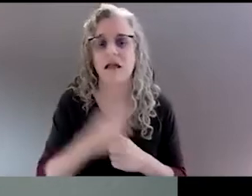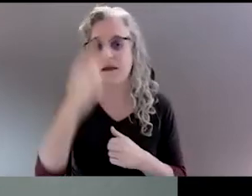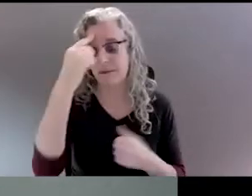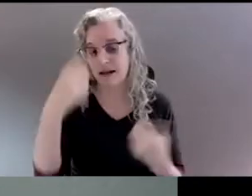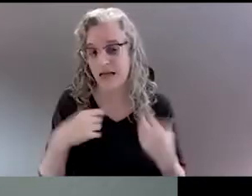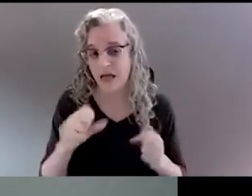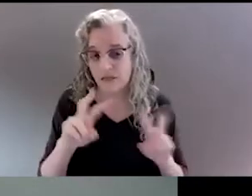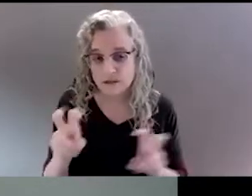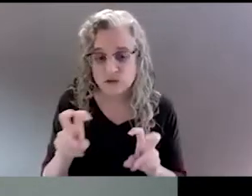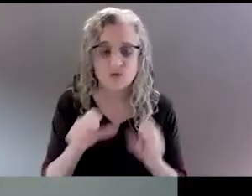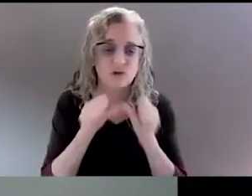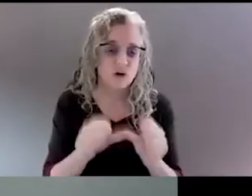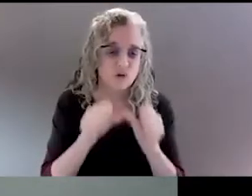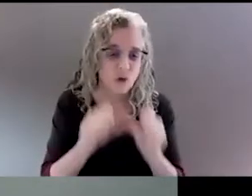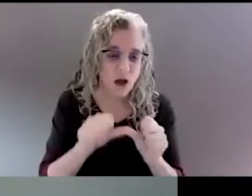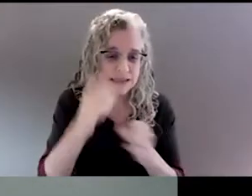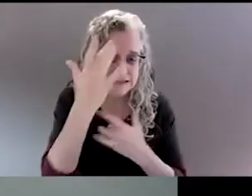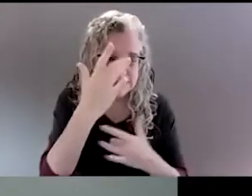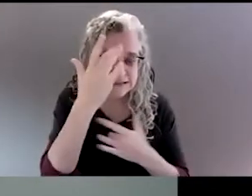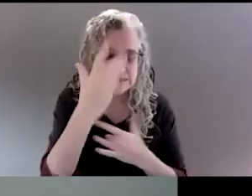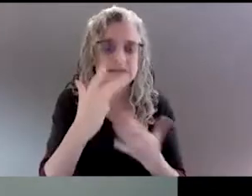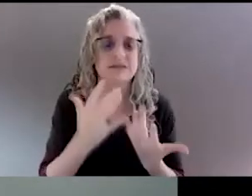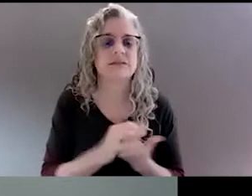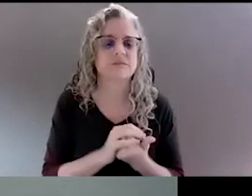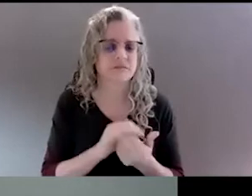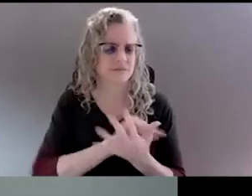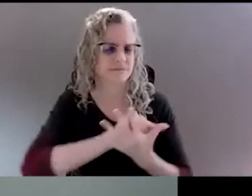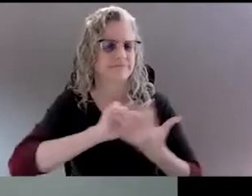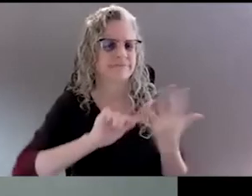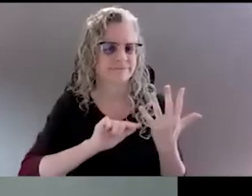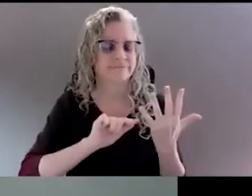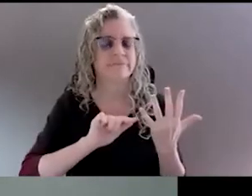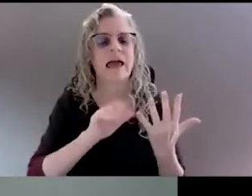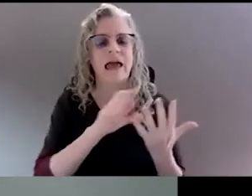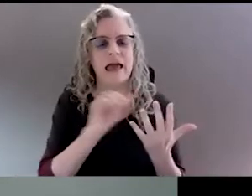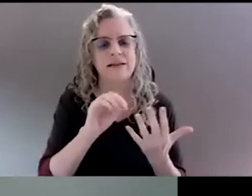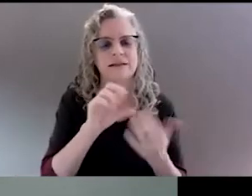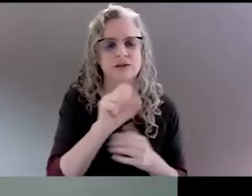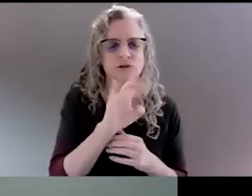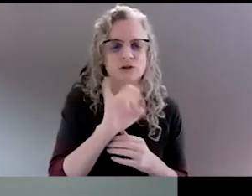other social determinants of poor health. And